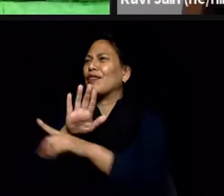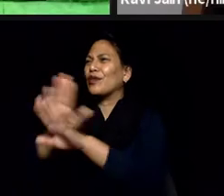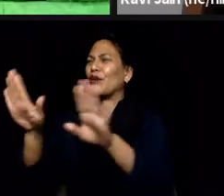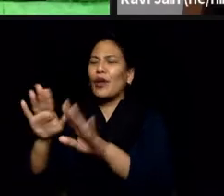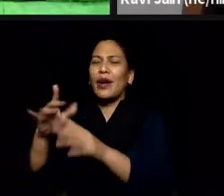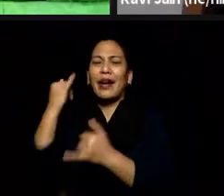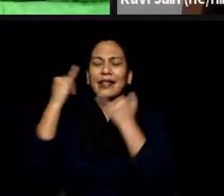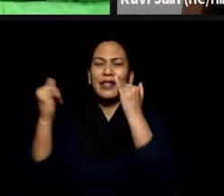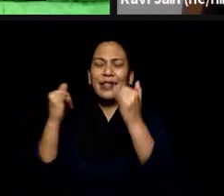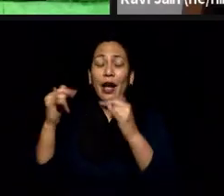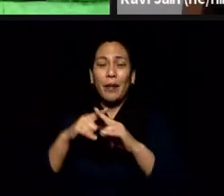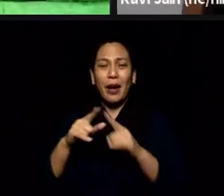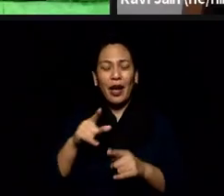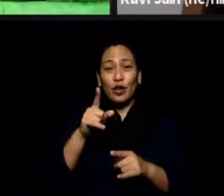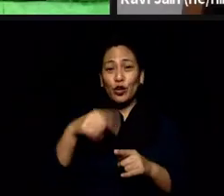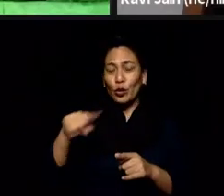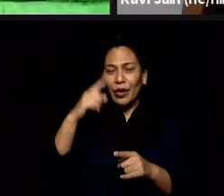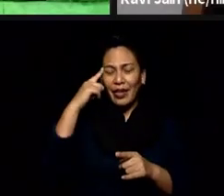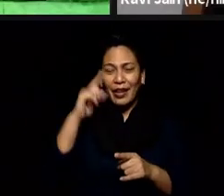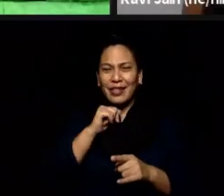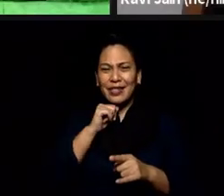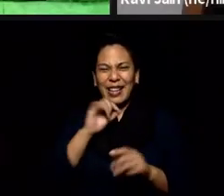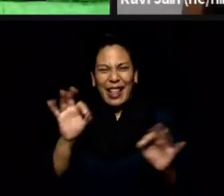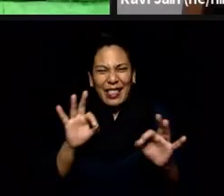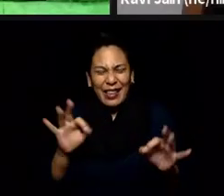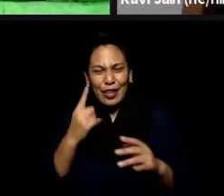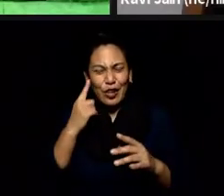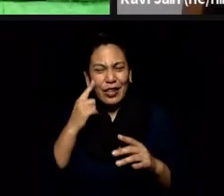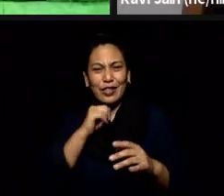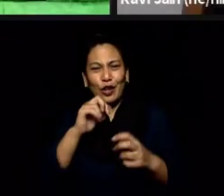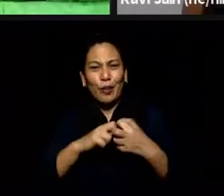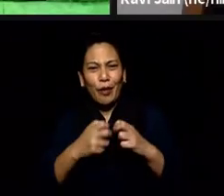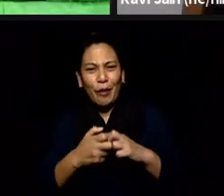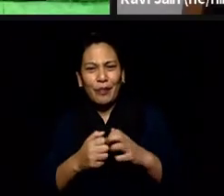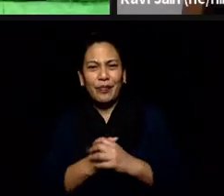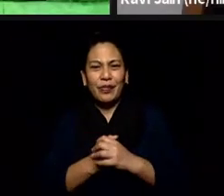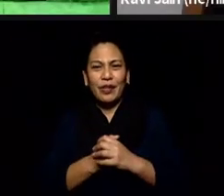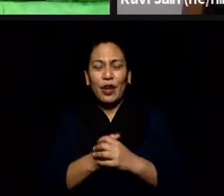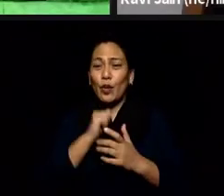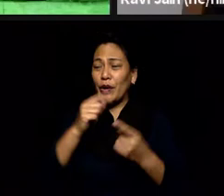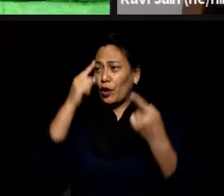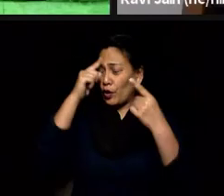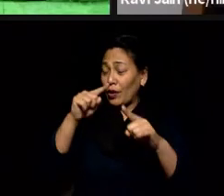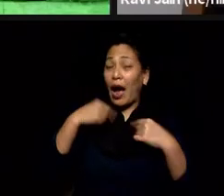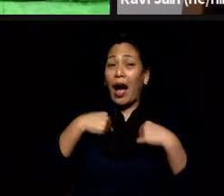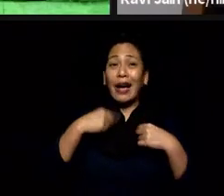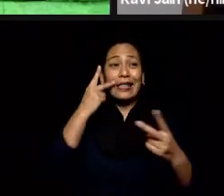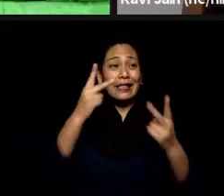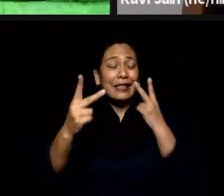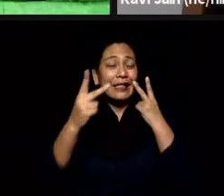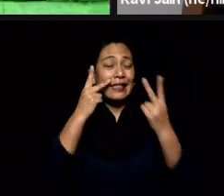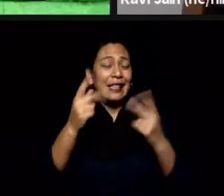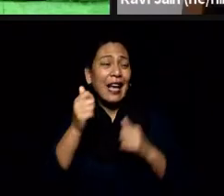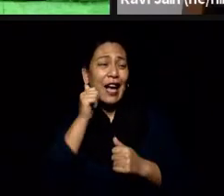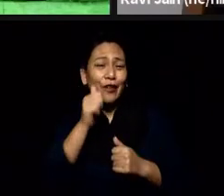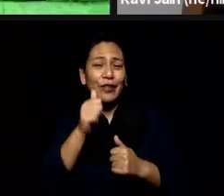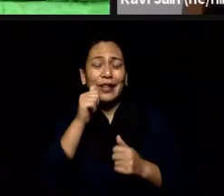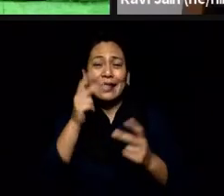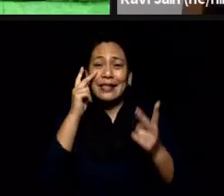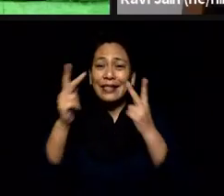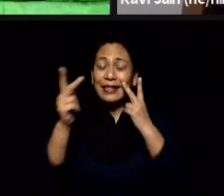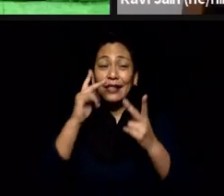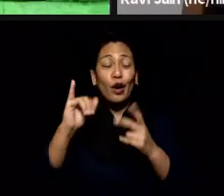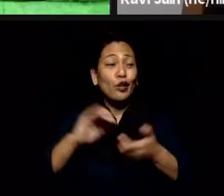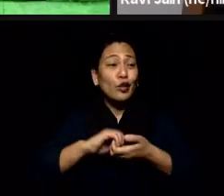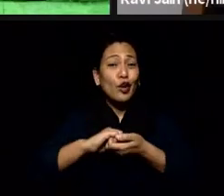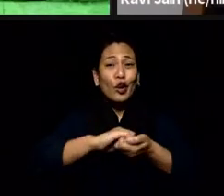on those systems of dehumanization. We don't agree on the things that I see every day and that my colleagues